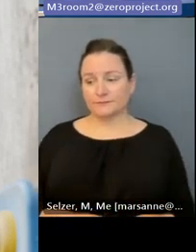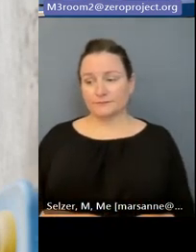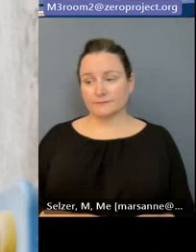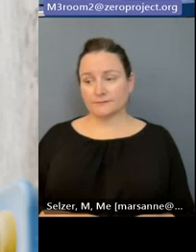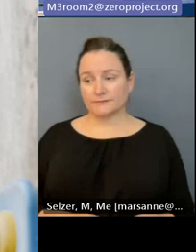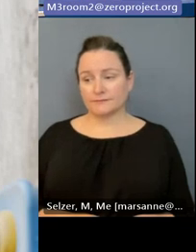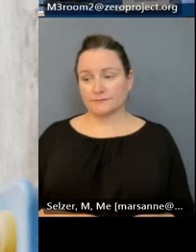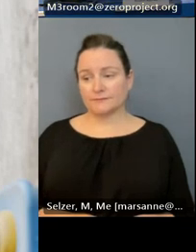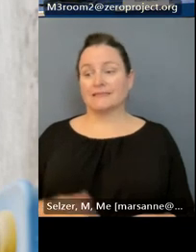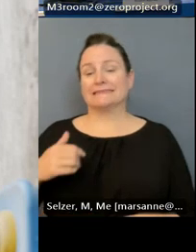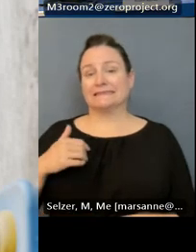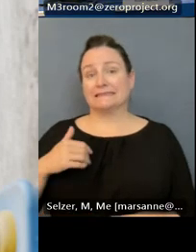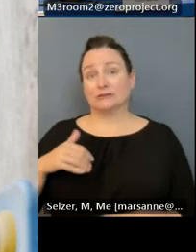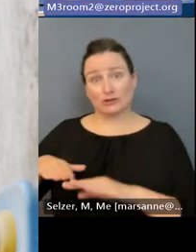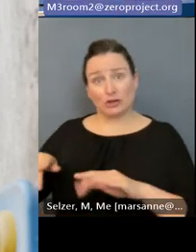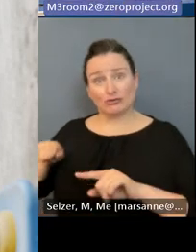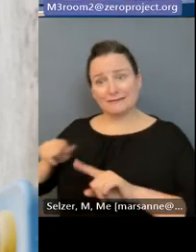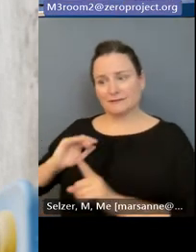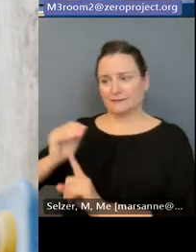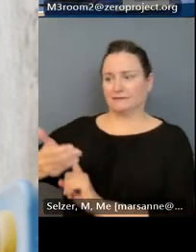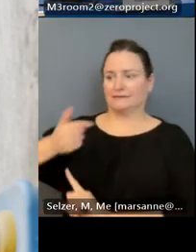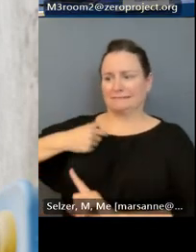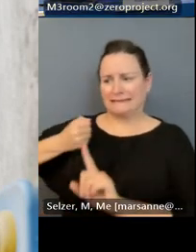community network.